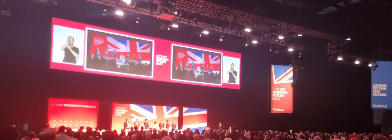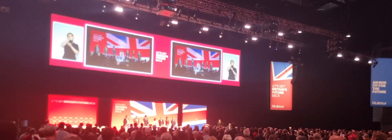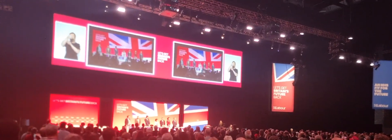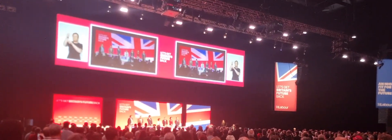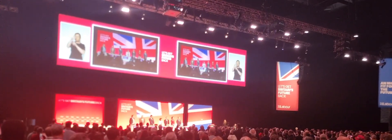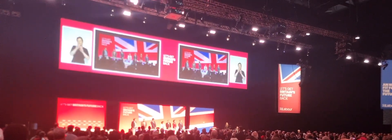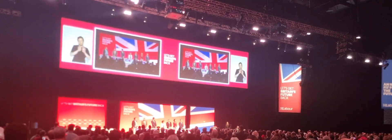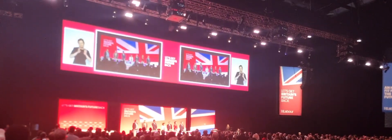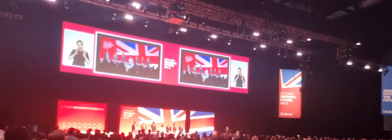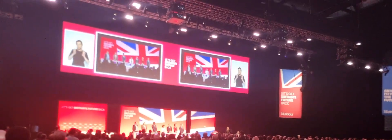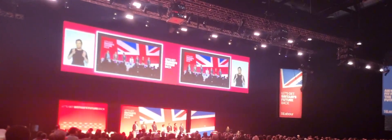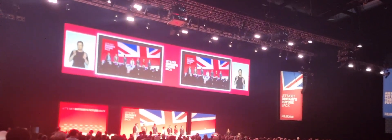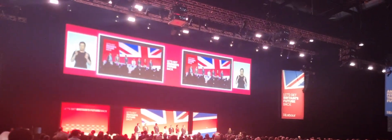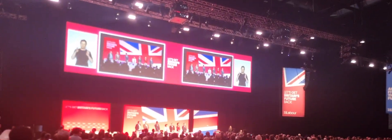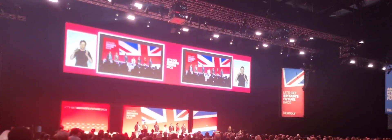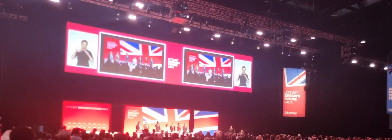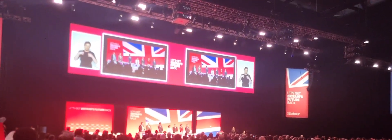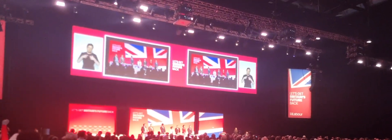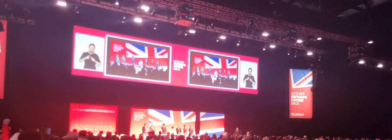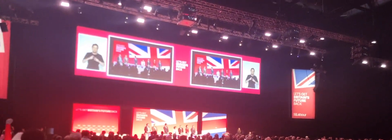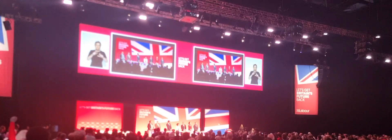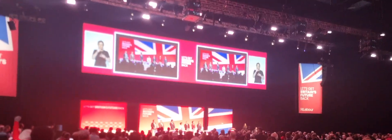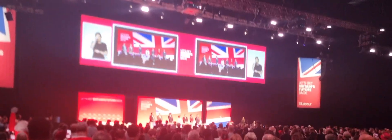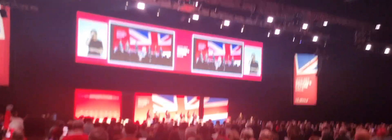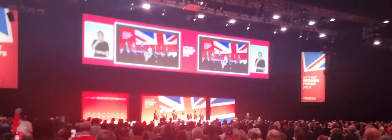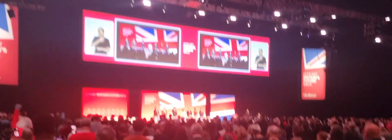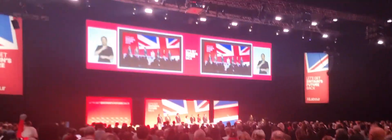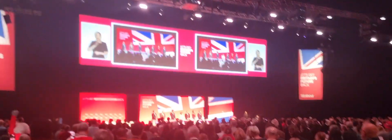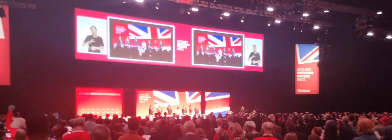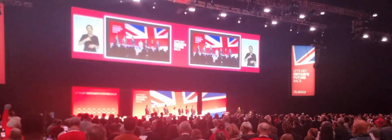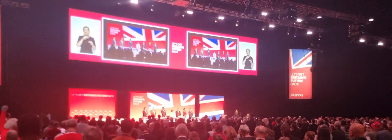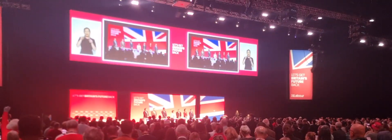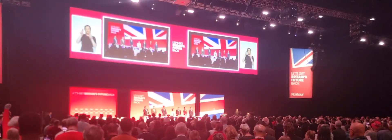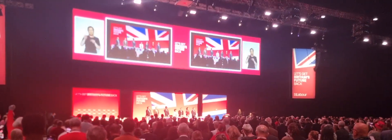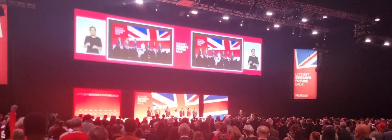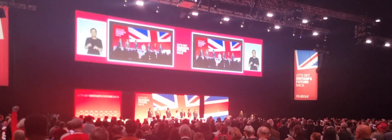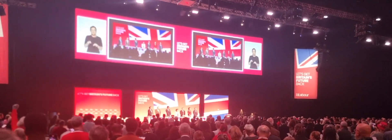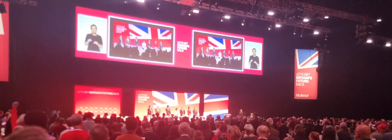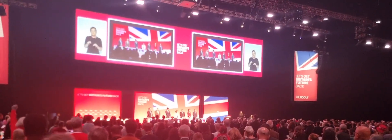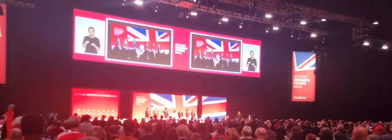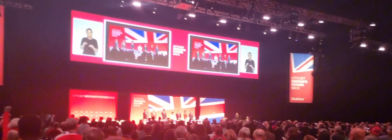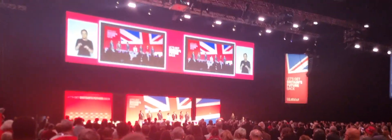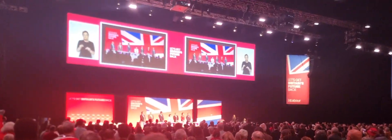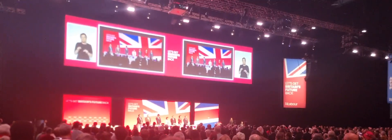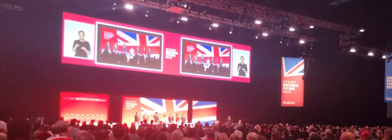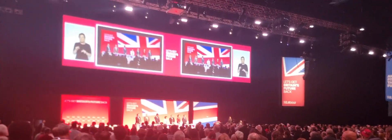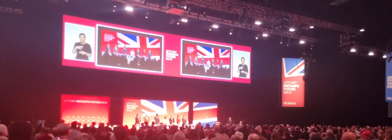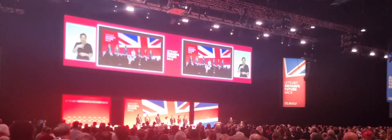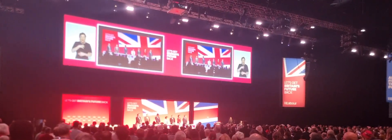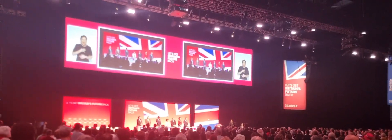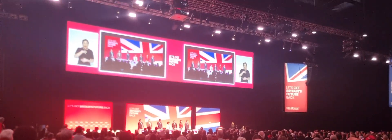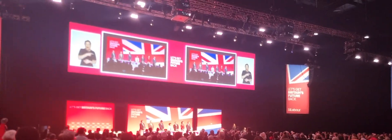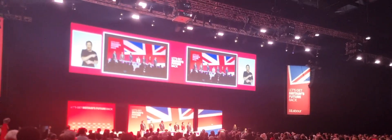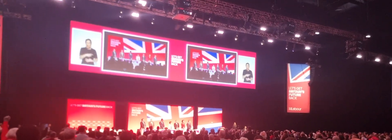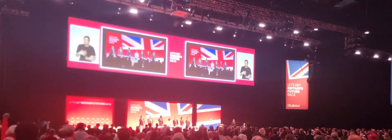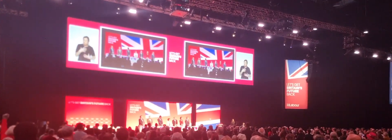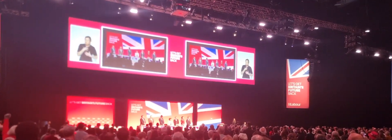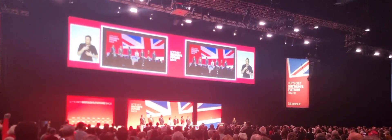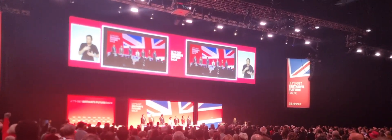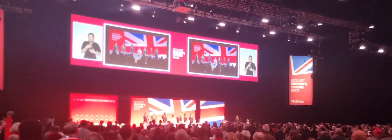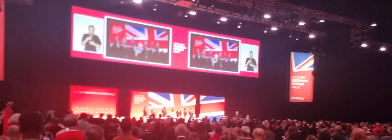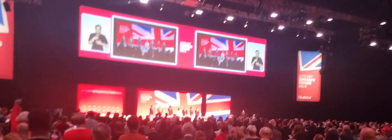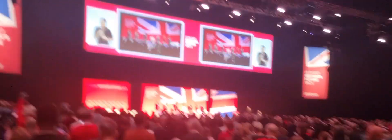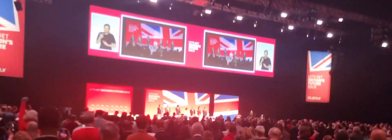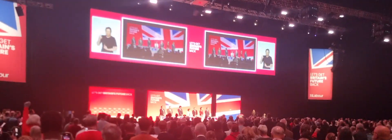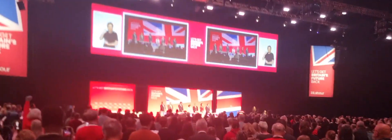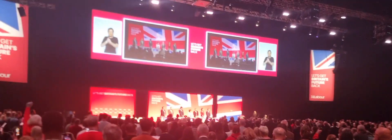his shade we'll live or die. Though cowards flinch and traitors